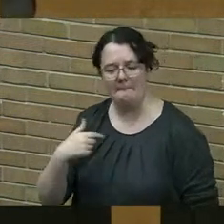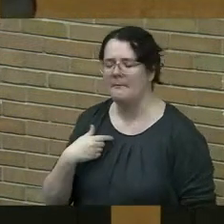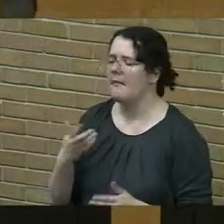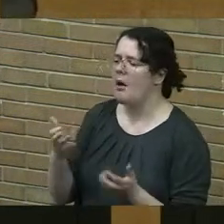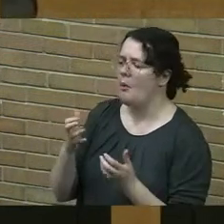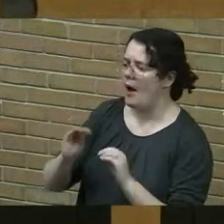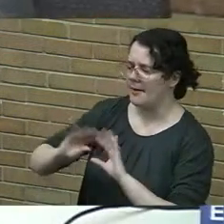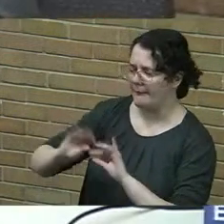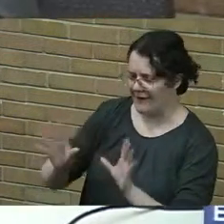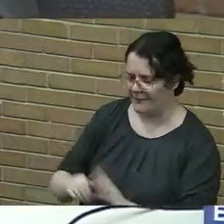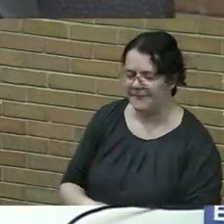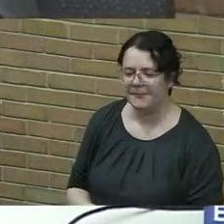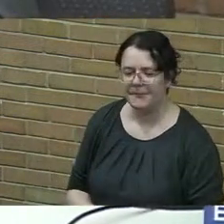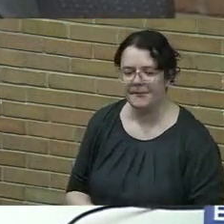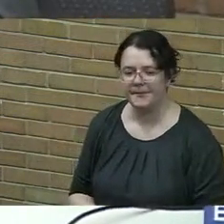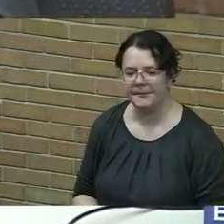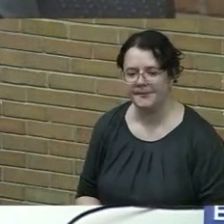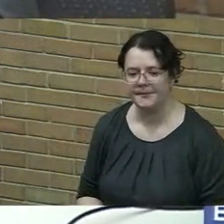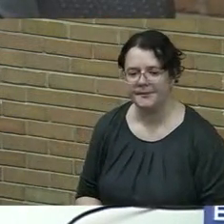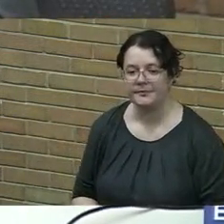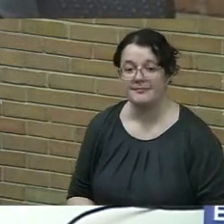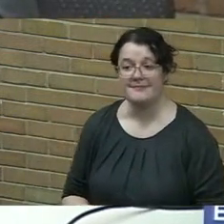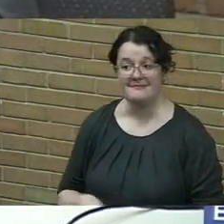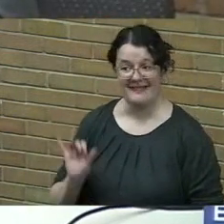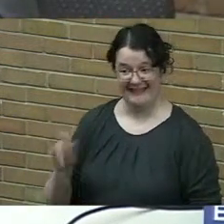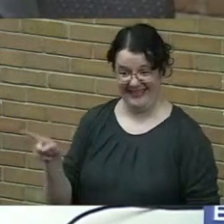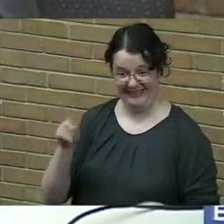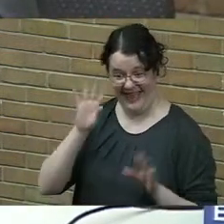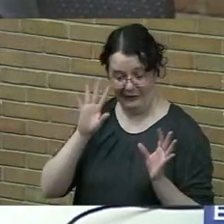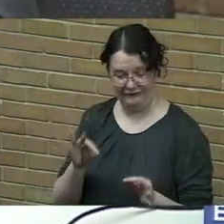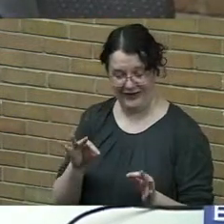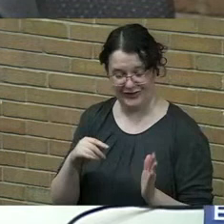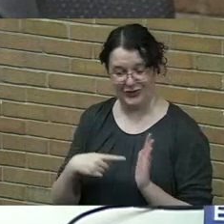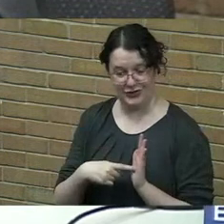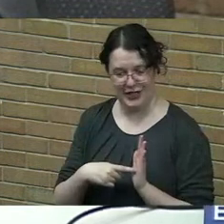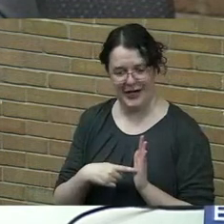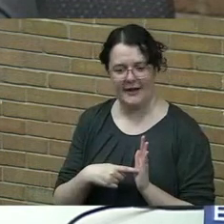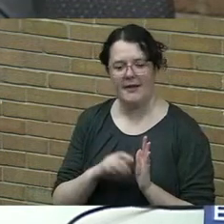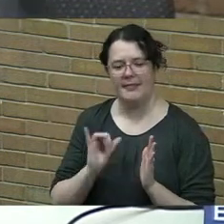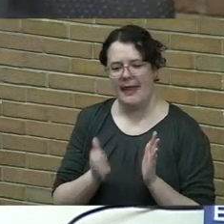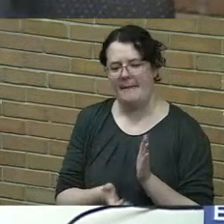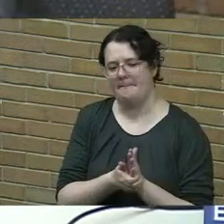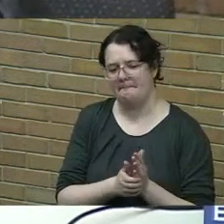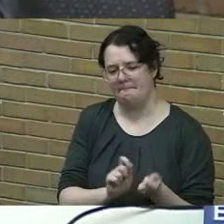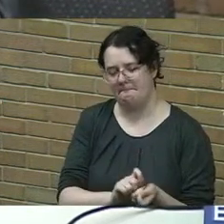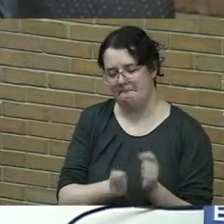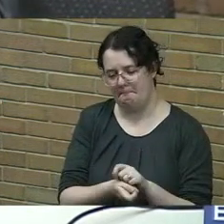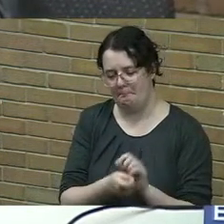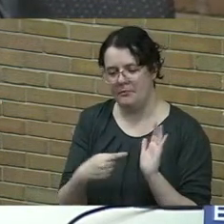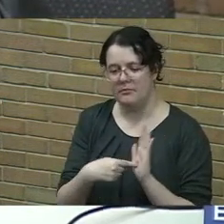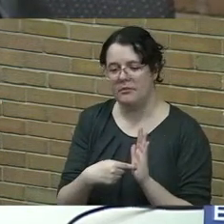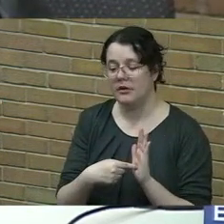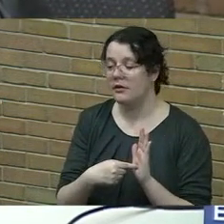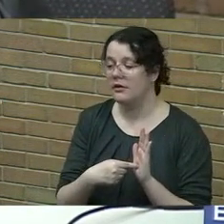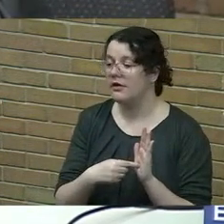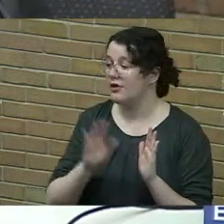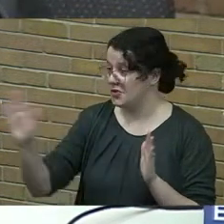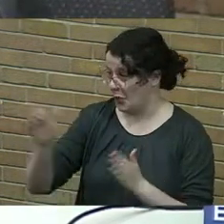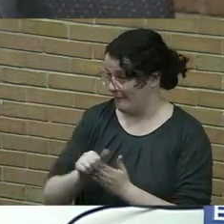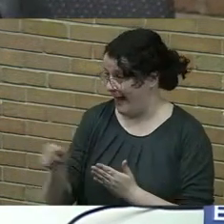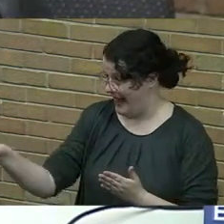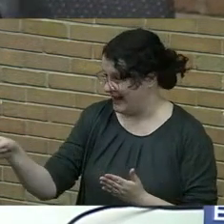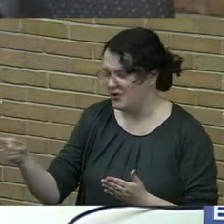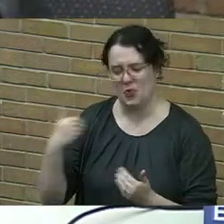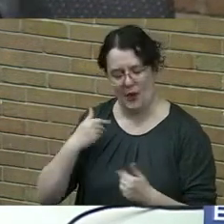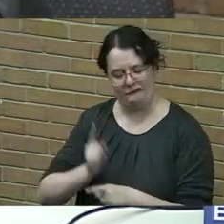clarification. The resolution was amended that you have in your packet. You have the right one